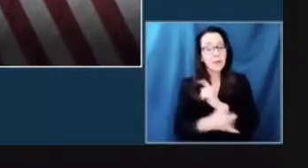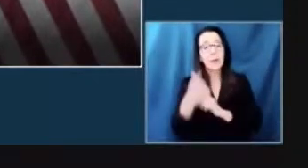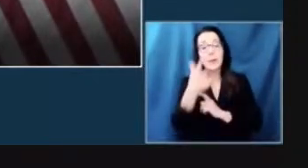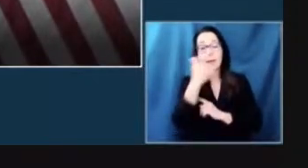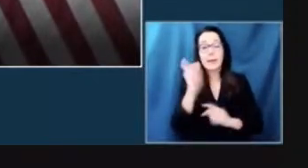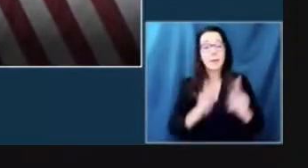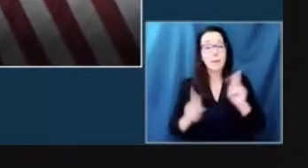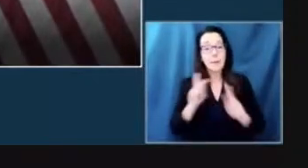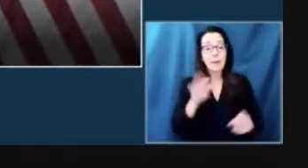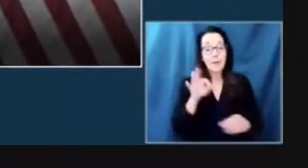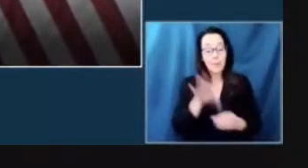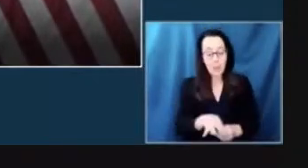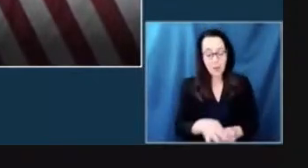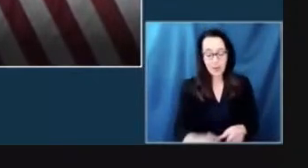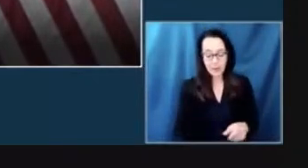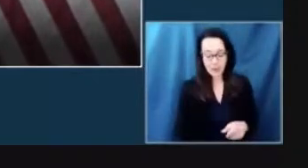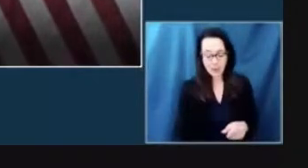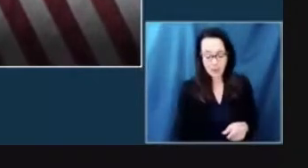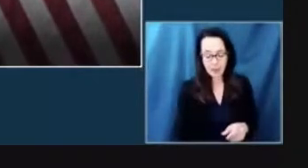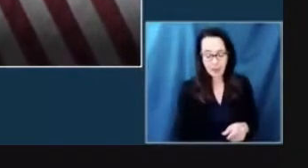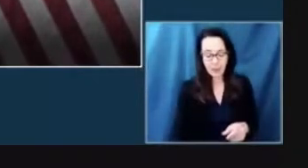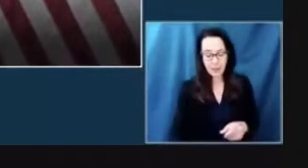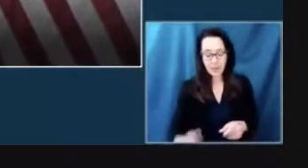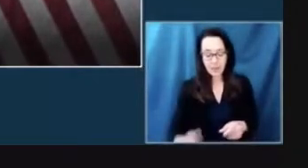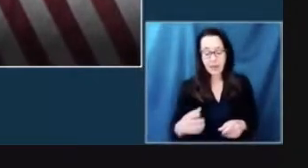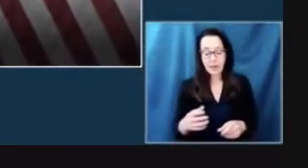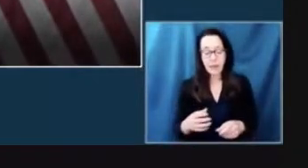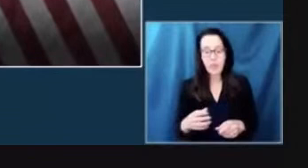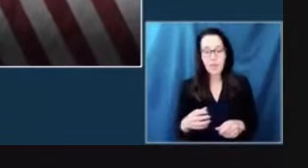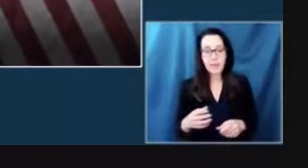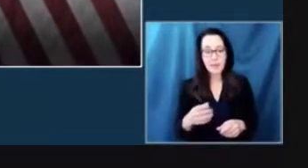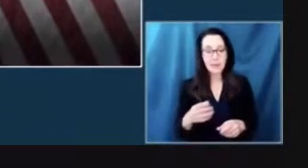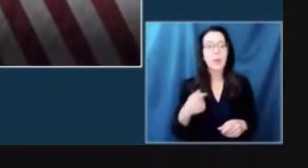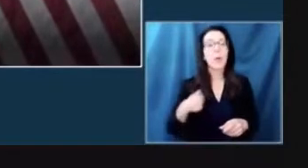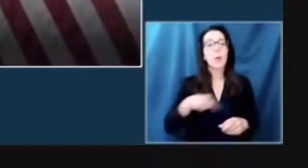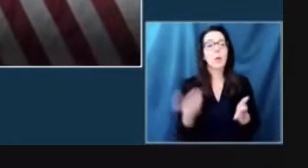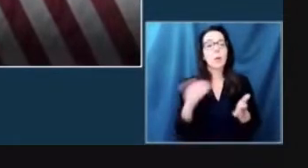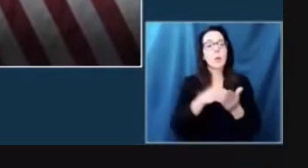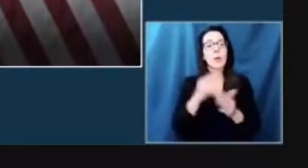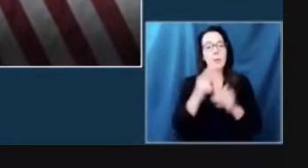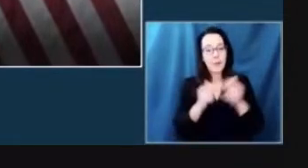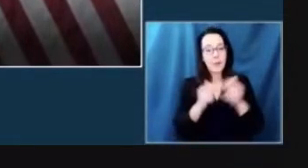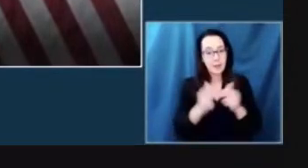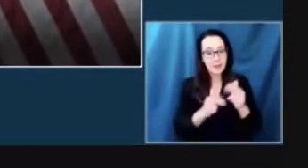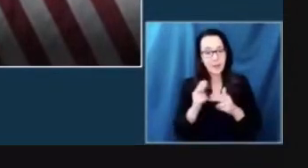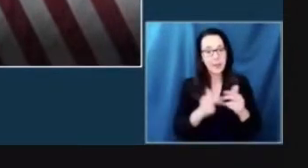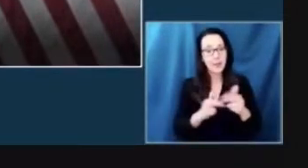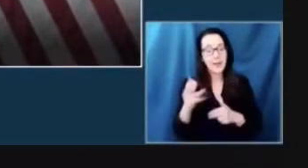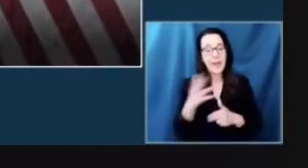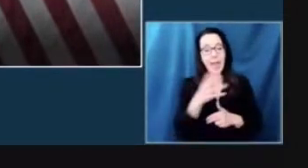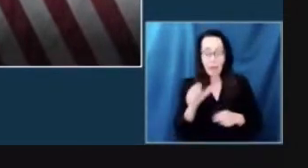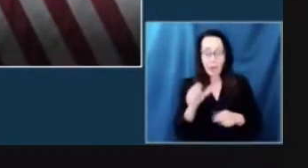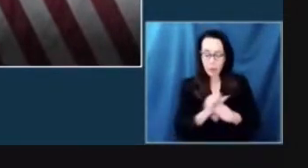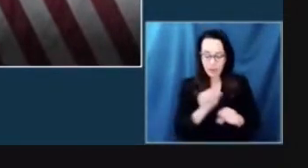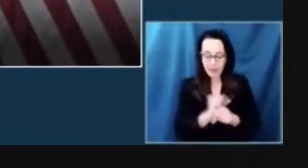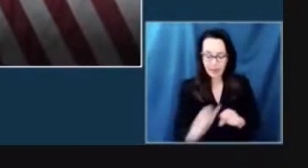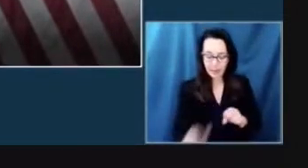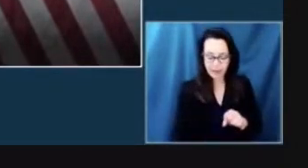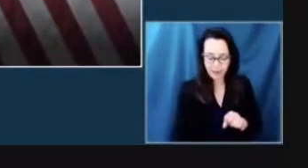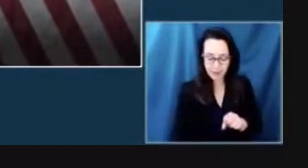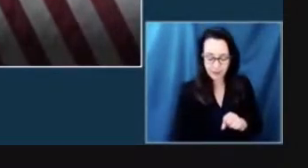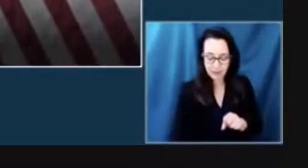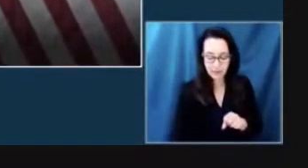we've gotten people back to work. We're rebuilding our infrastructure and working to cut everyday costs for families around